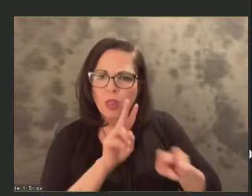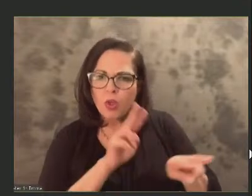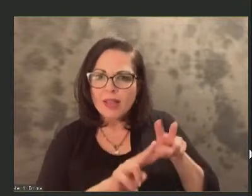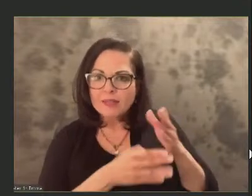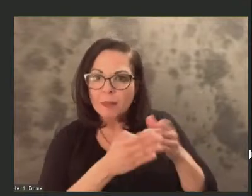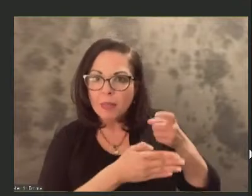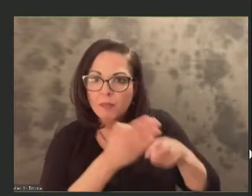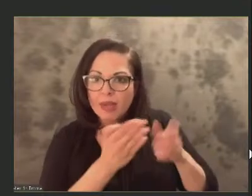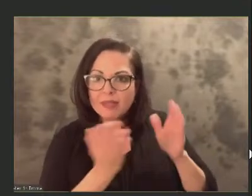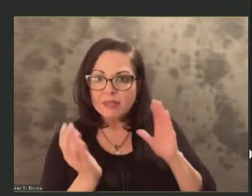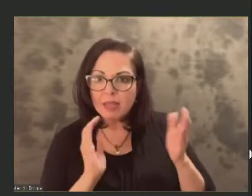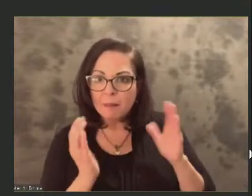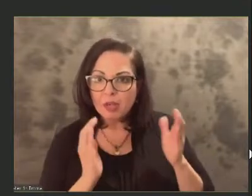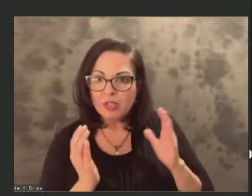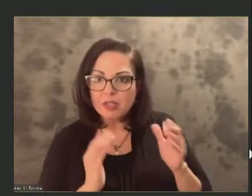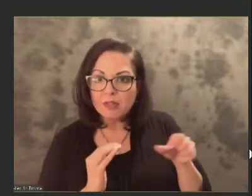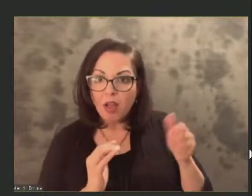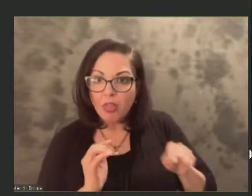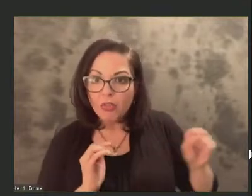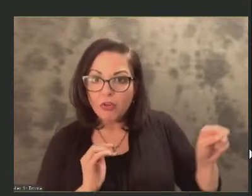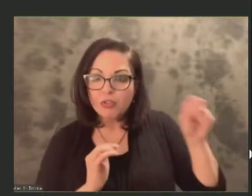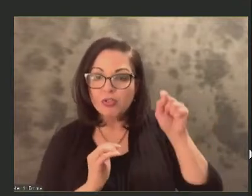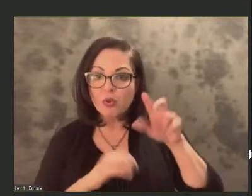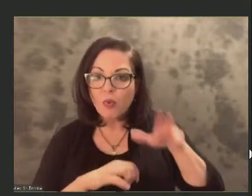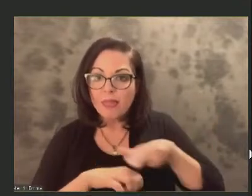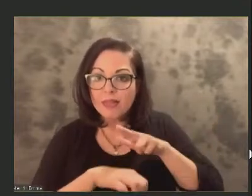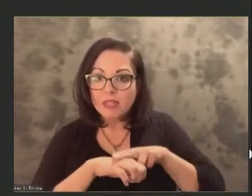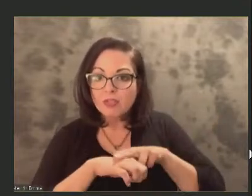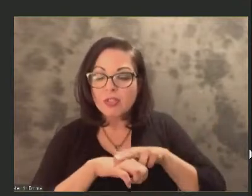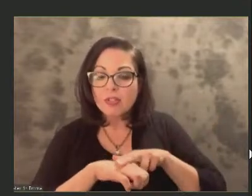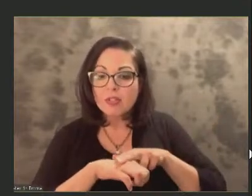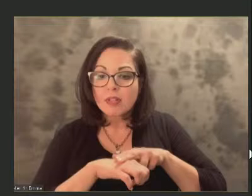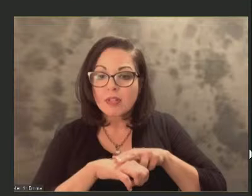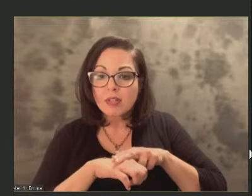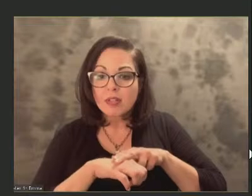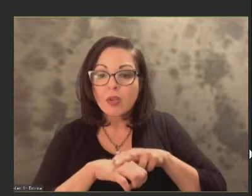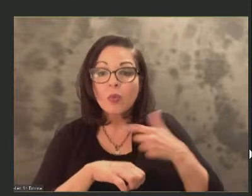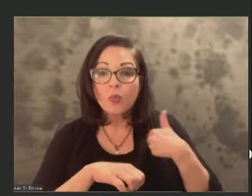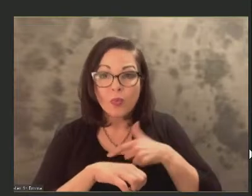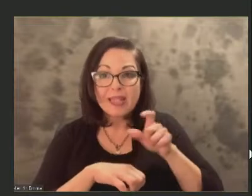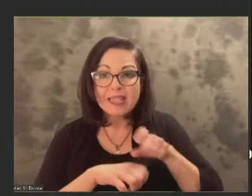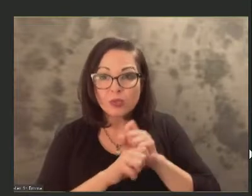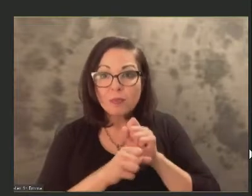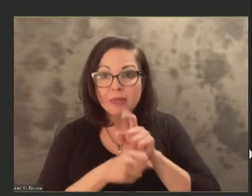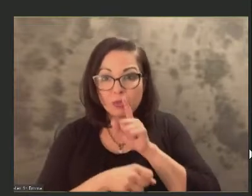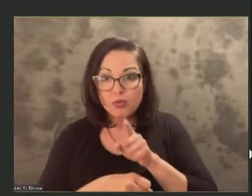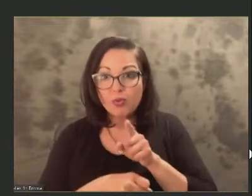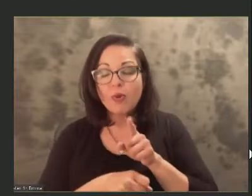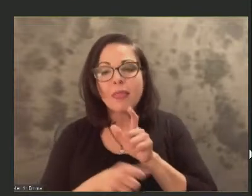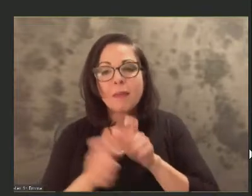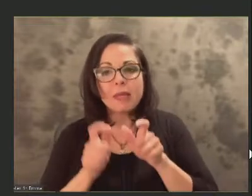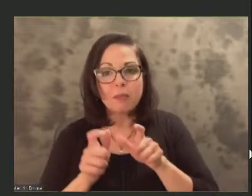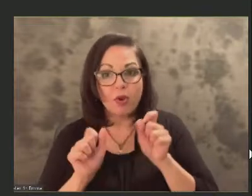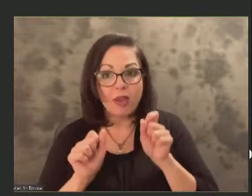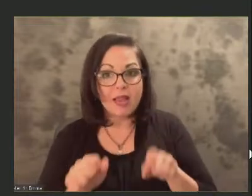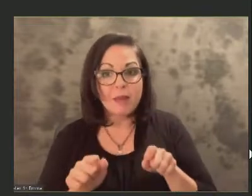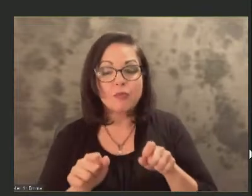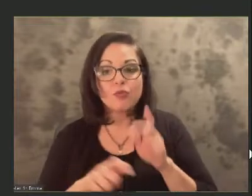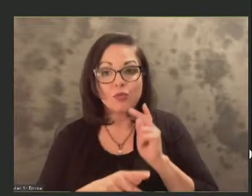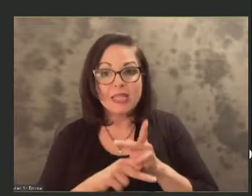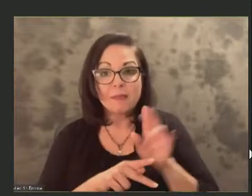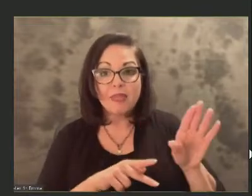in comparison to others around the nation, we need to make sure that people are able to keep their